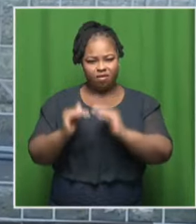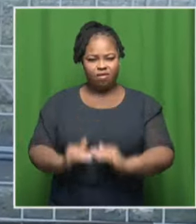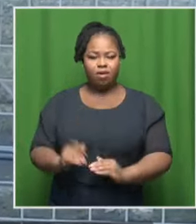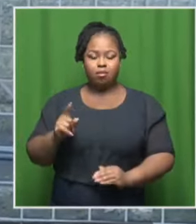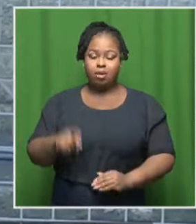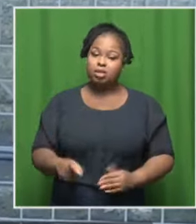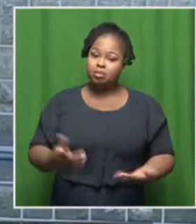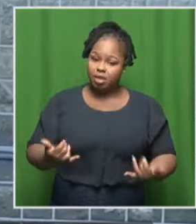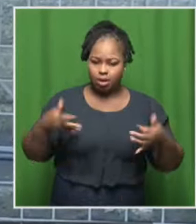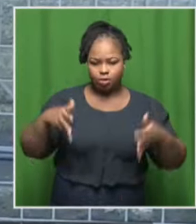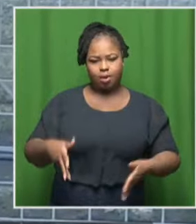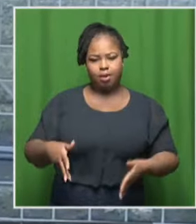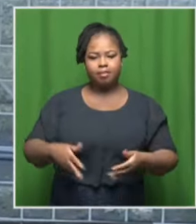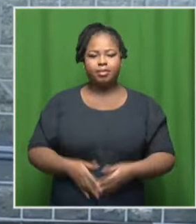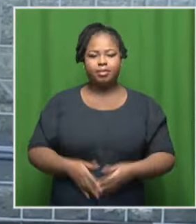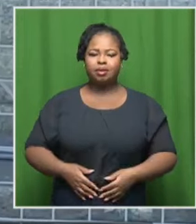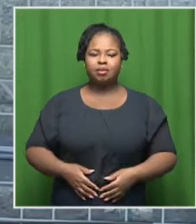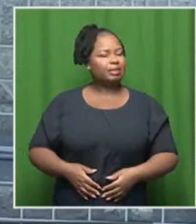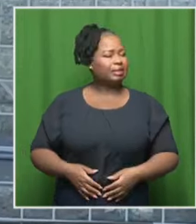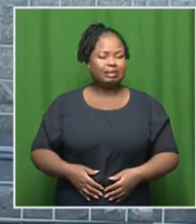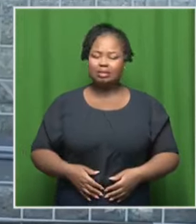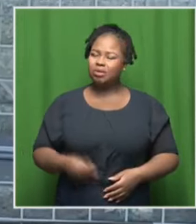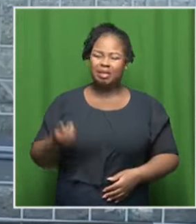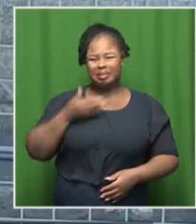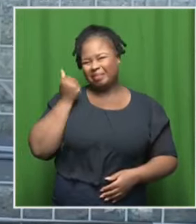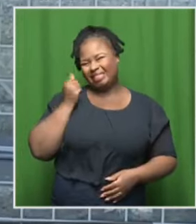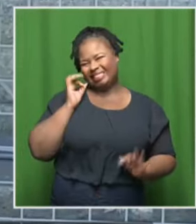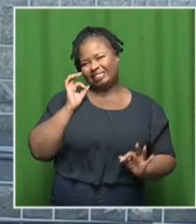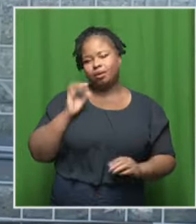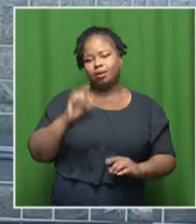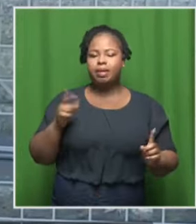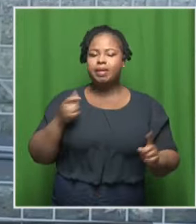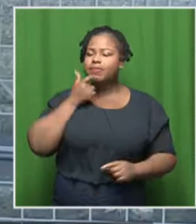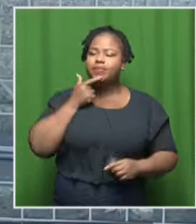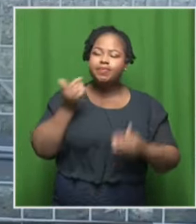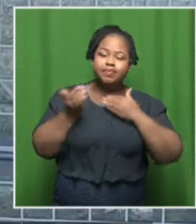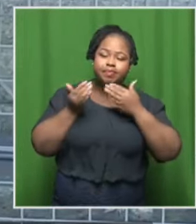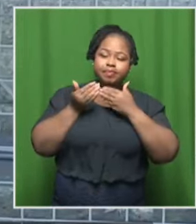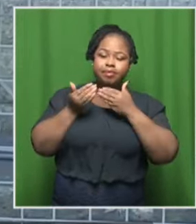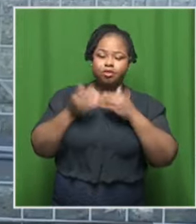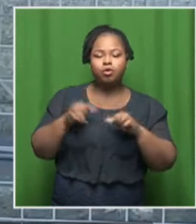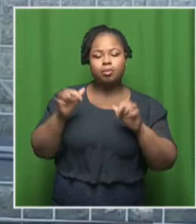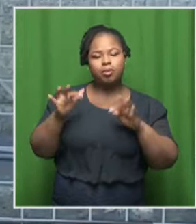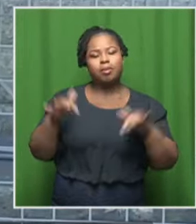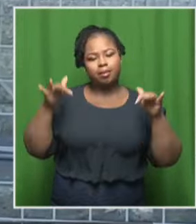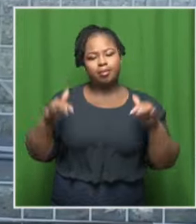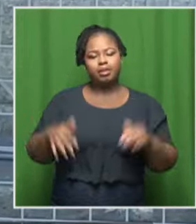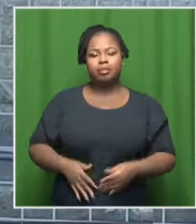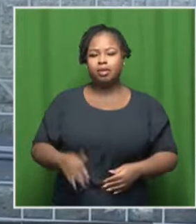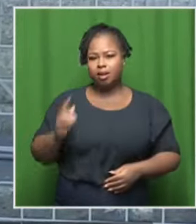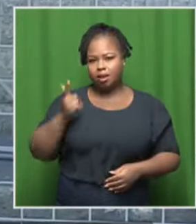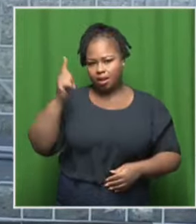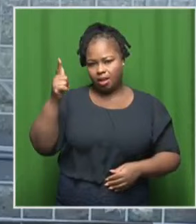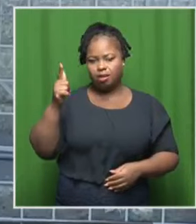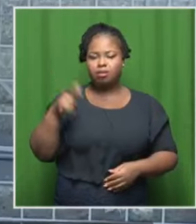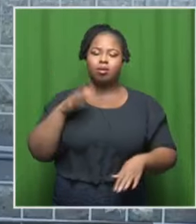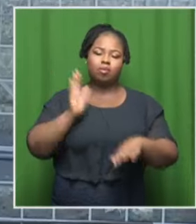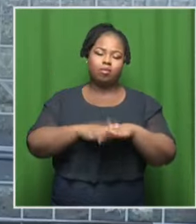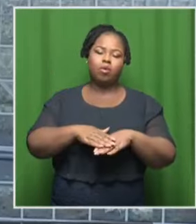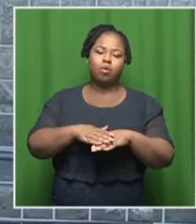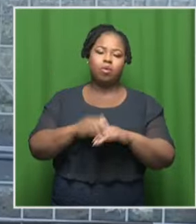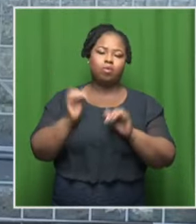We are stationed here, not the most glorious site, but we're not that far away from Parliament. Later on, as more traffic comes, we'll be